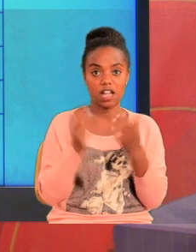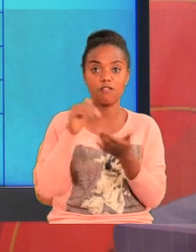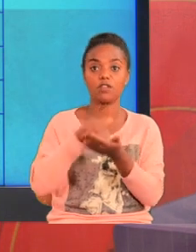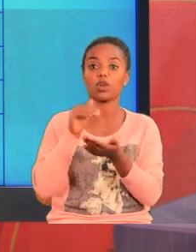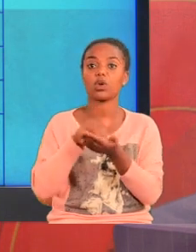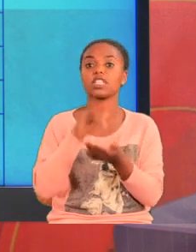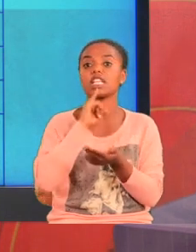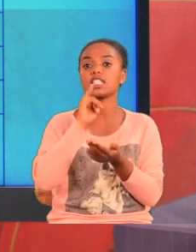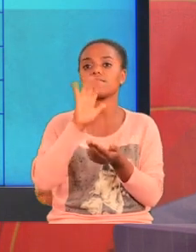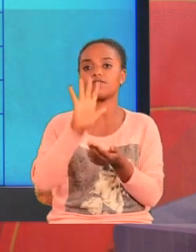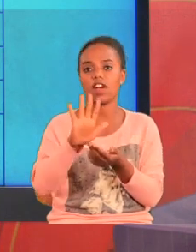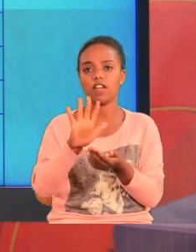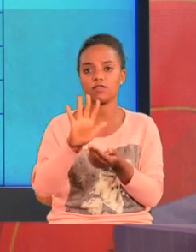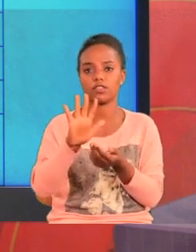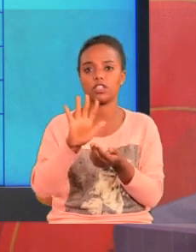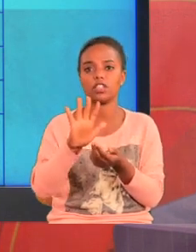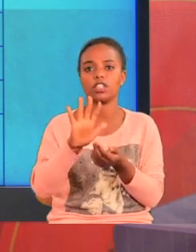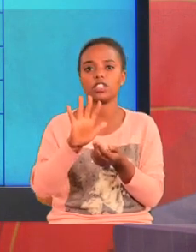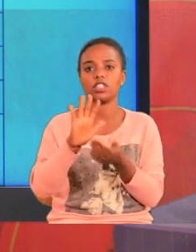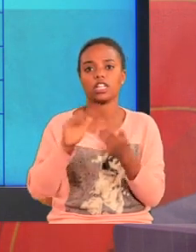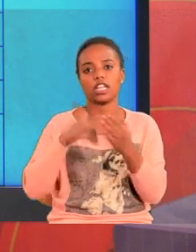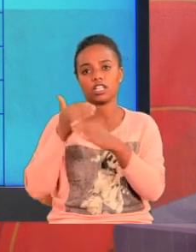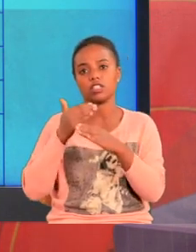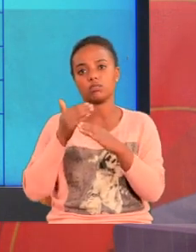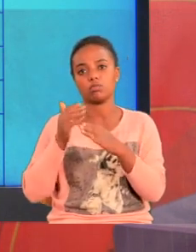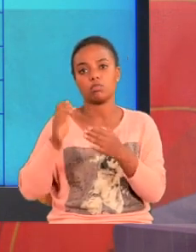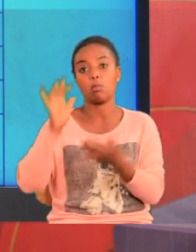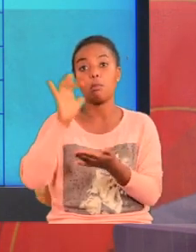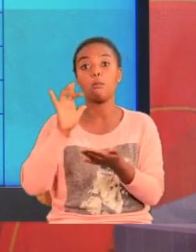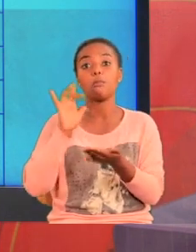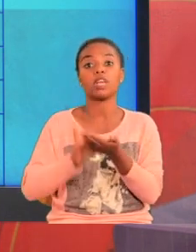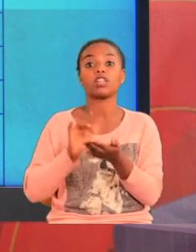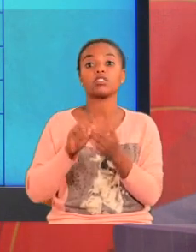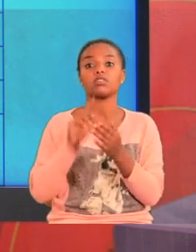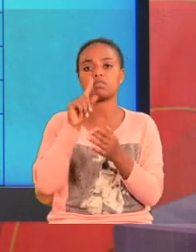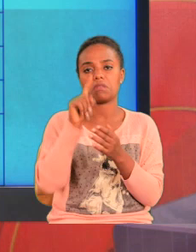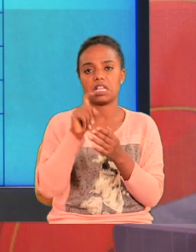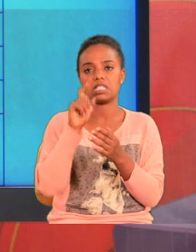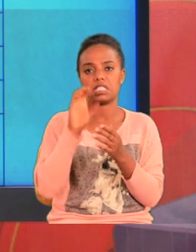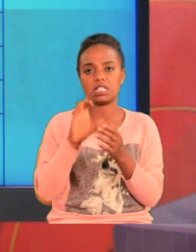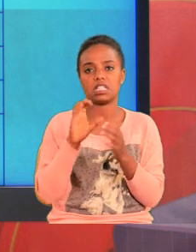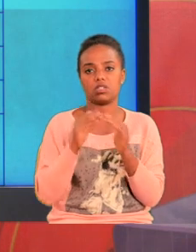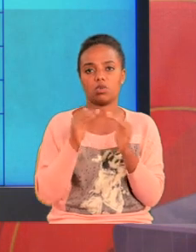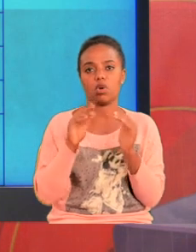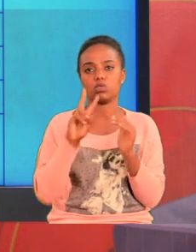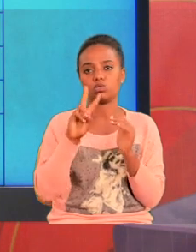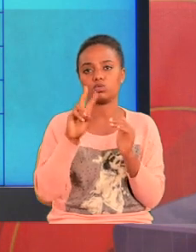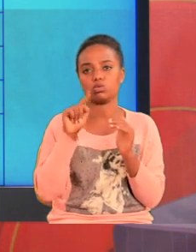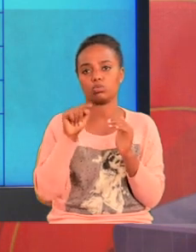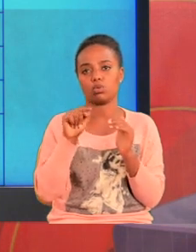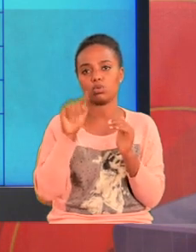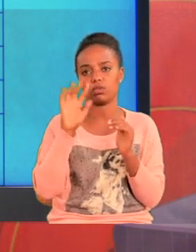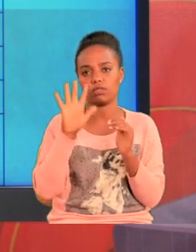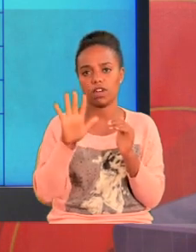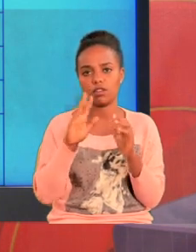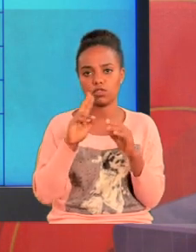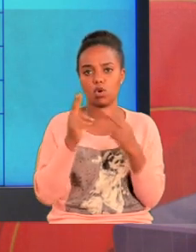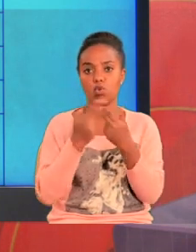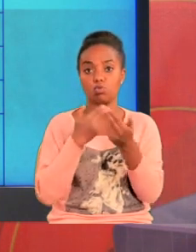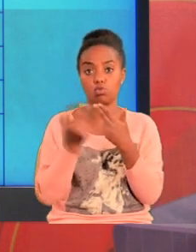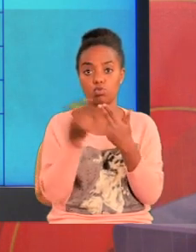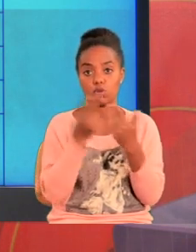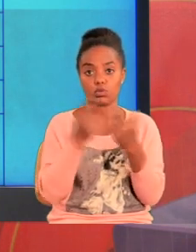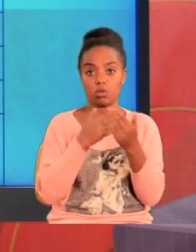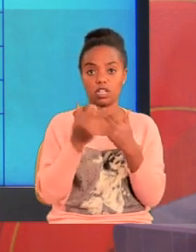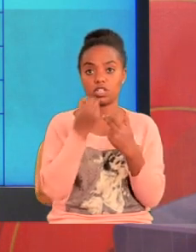frequency is 5 and its corresponding class midpoint is 2.5. The product of the two, you get 12.5. For second